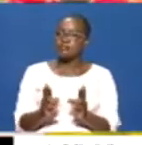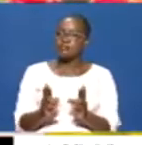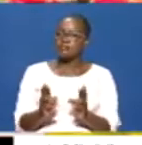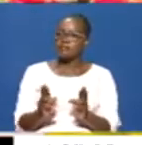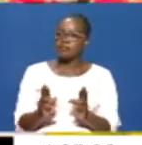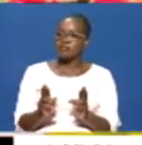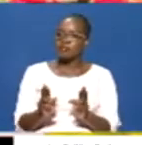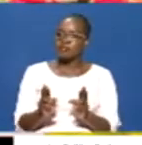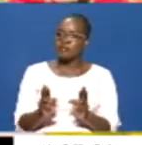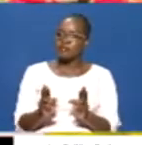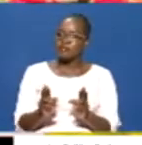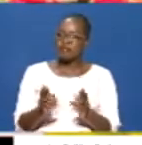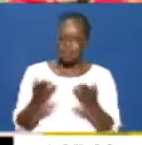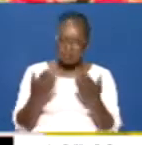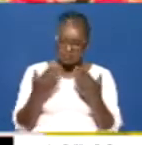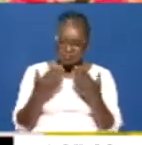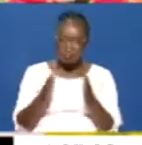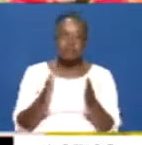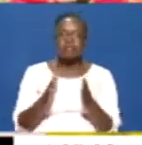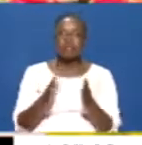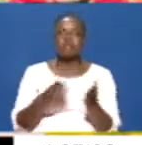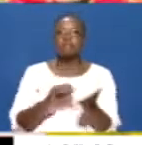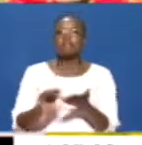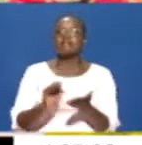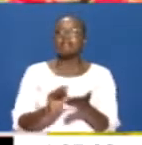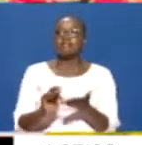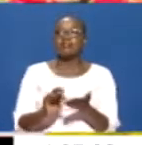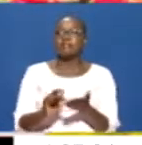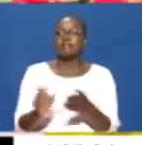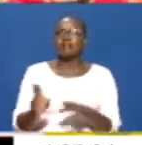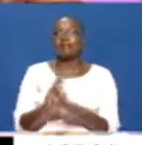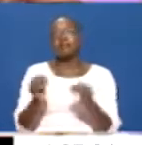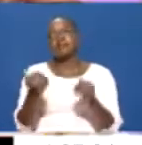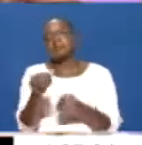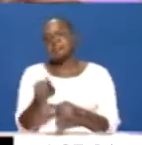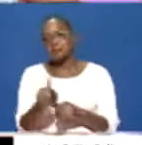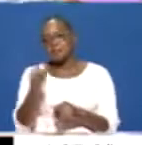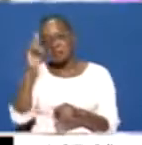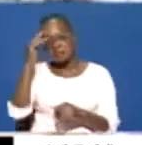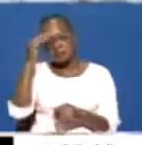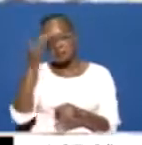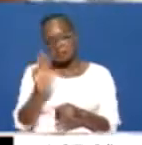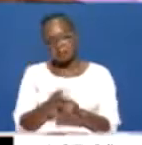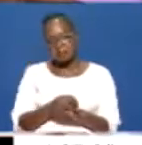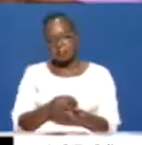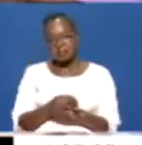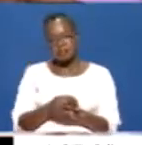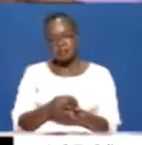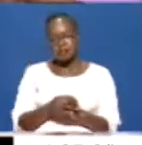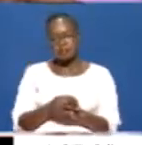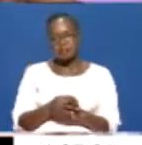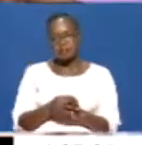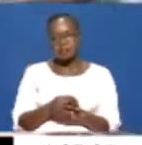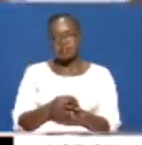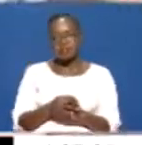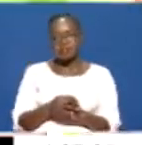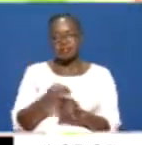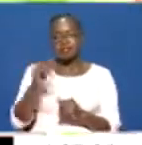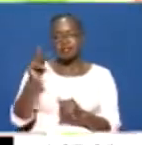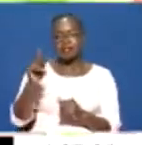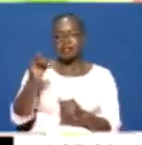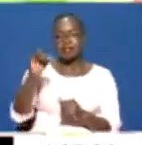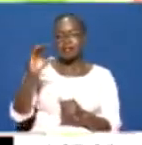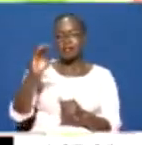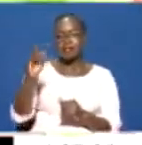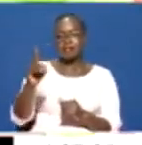whitelisted bundles, which are not being used for some reason. She said the Kenya Institute of Curriculum Development